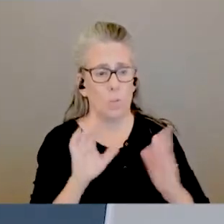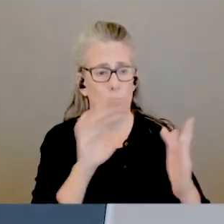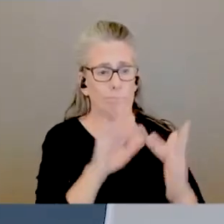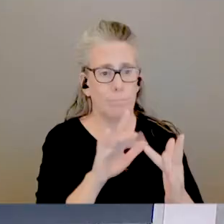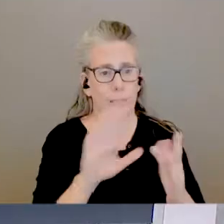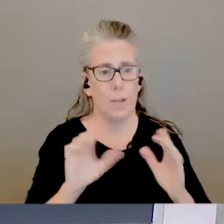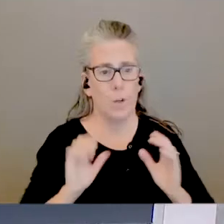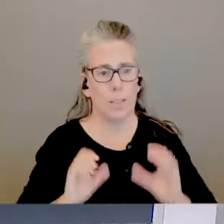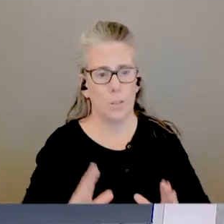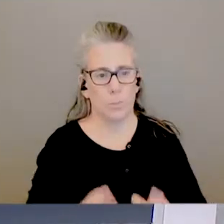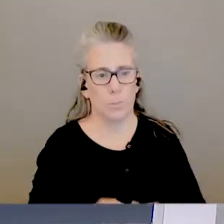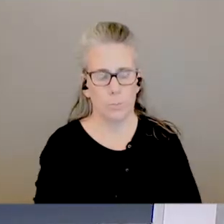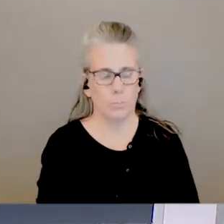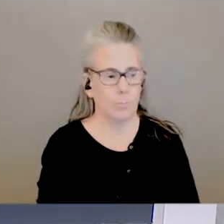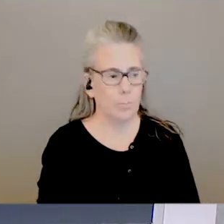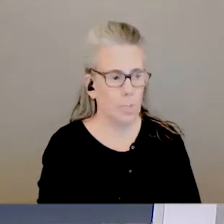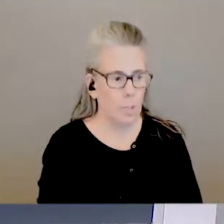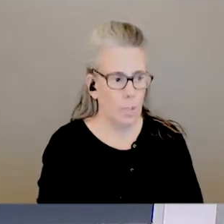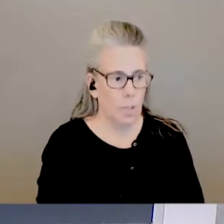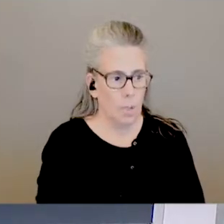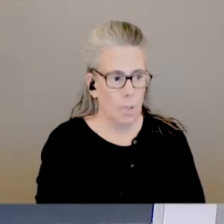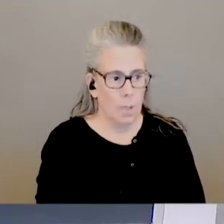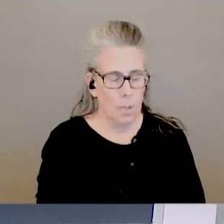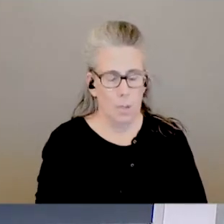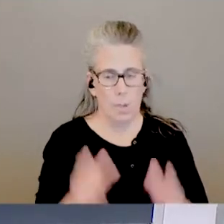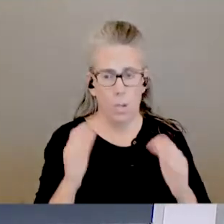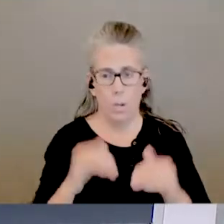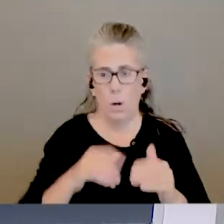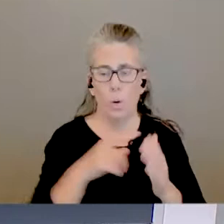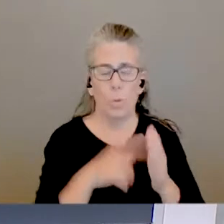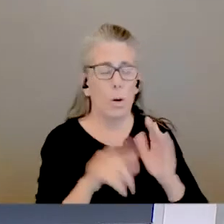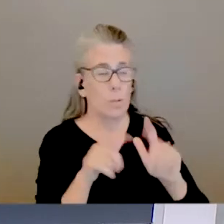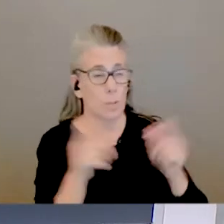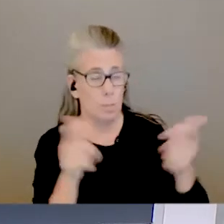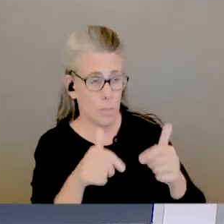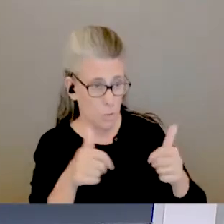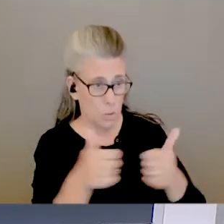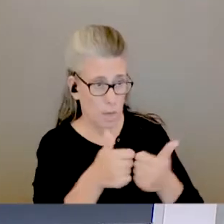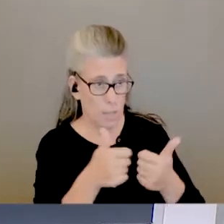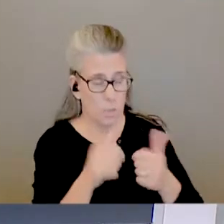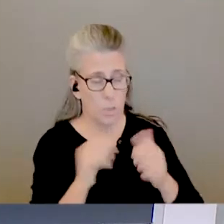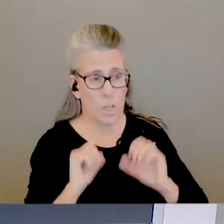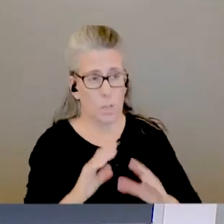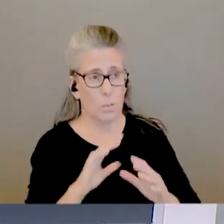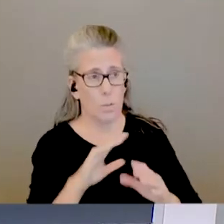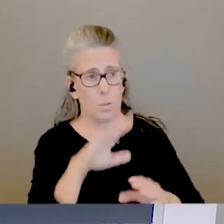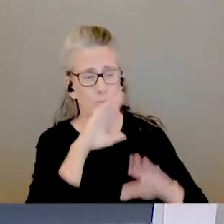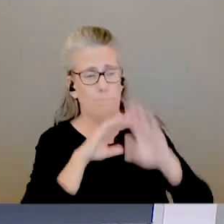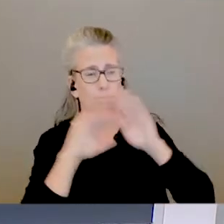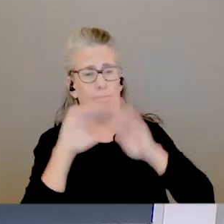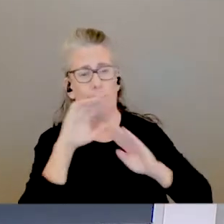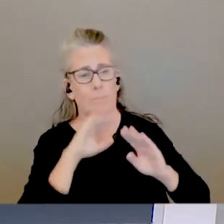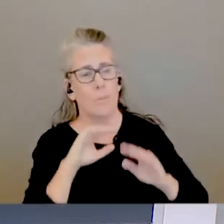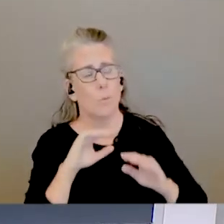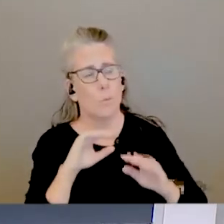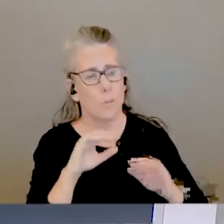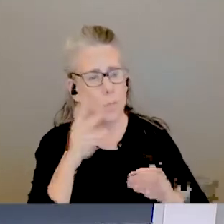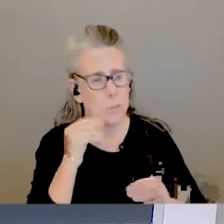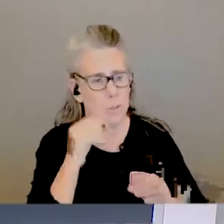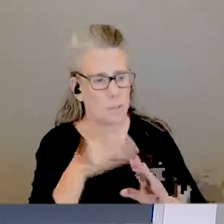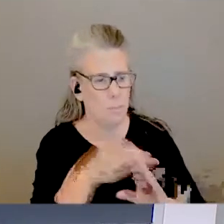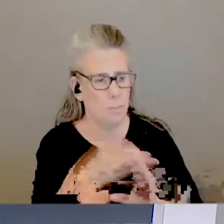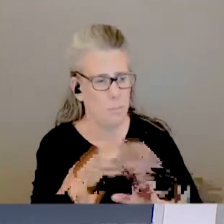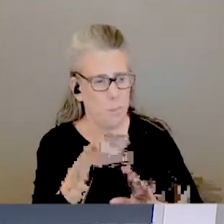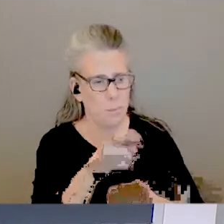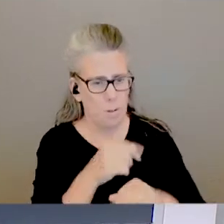what were some of the big challenges that customers were facing before we offered this kind of consolidated set of services and features that you just described?